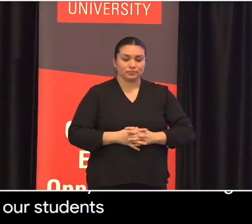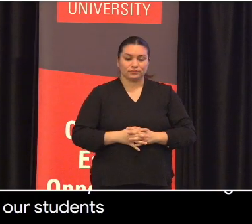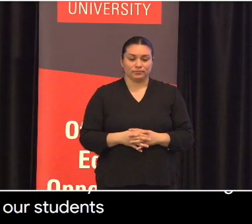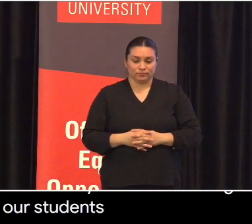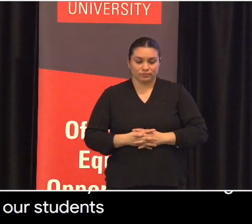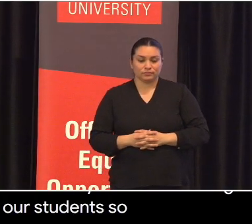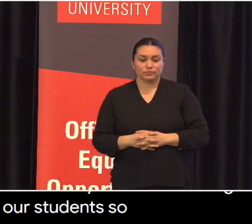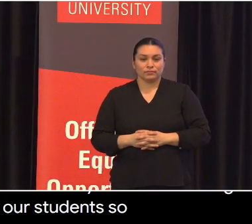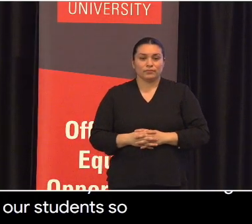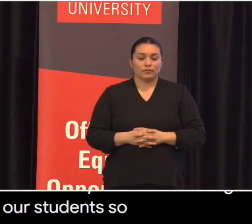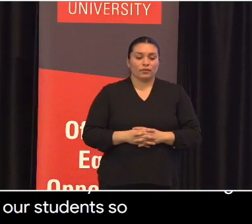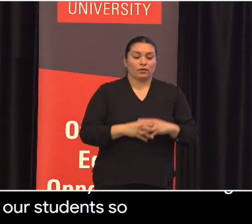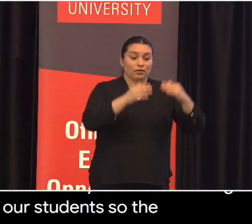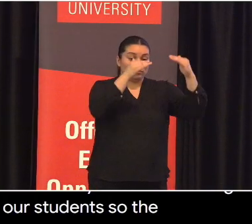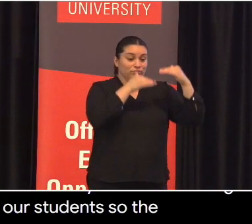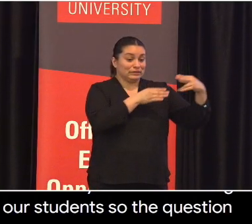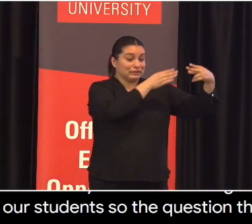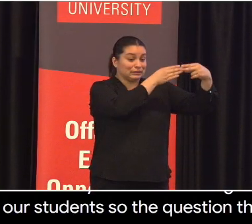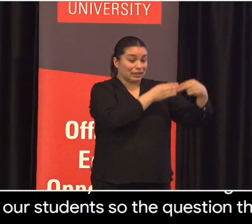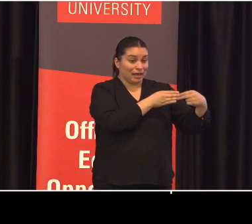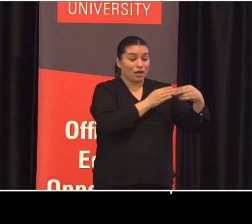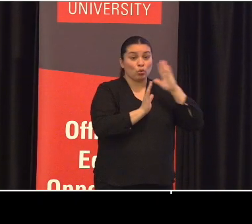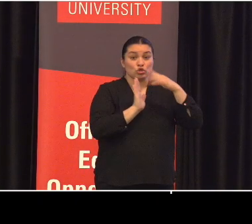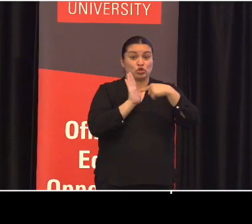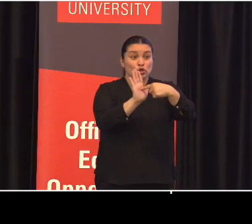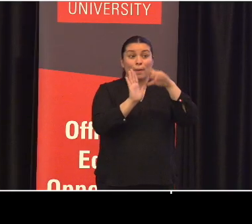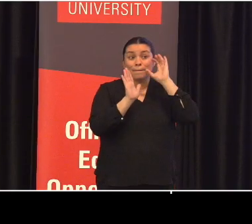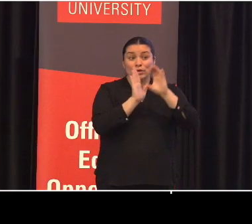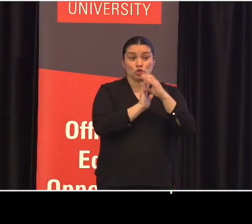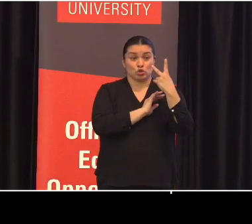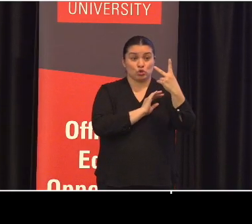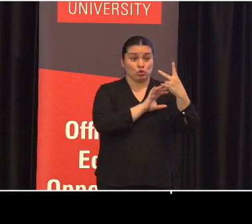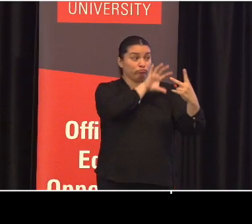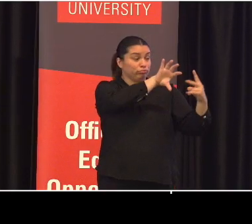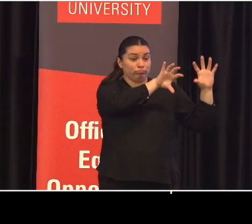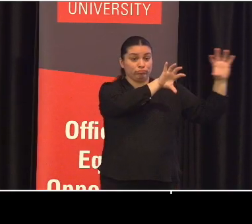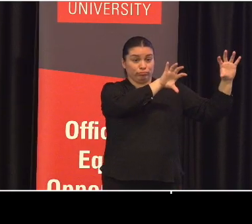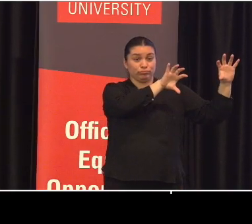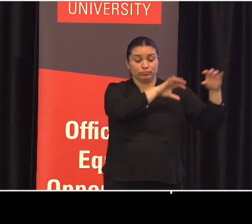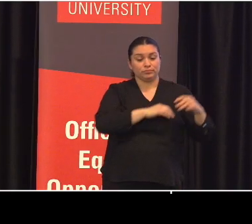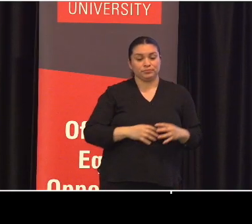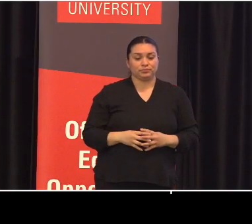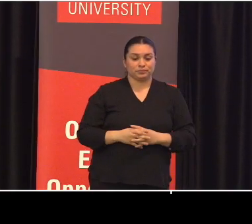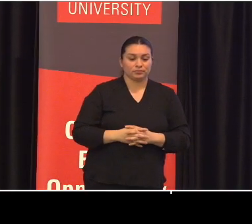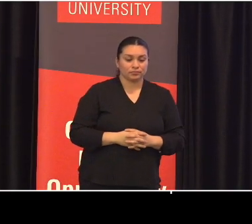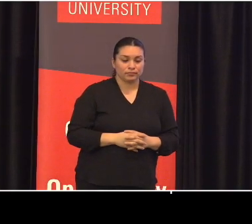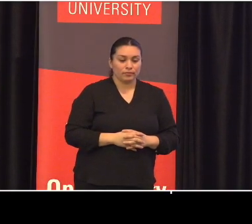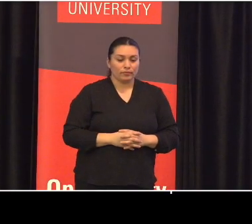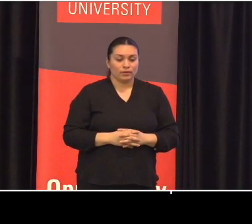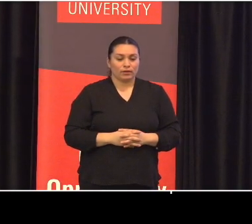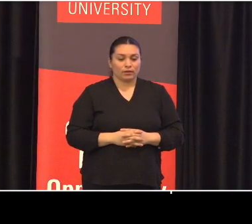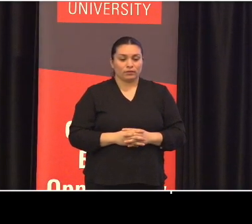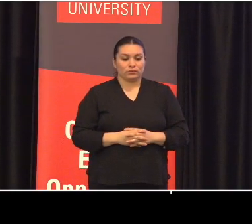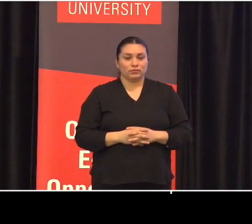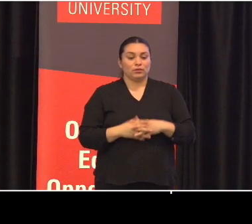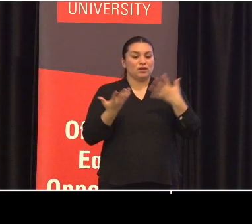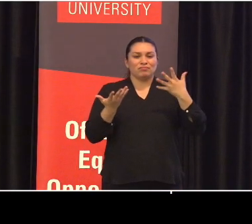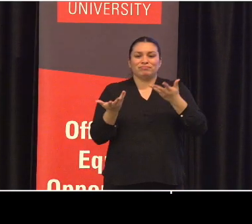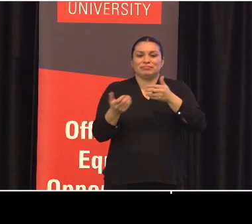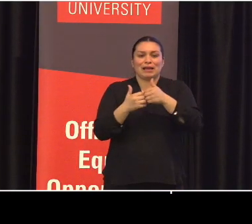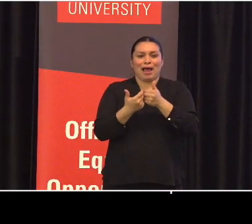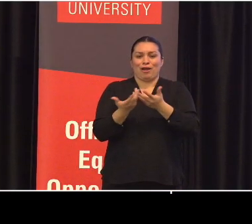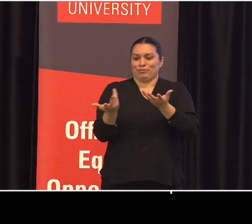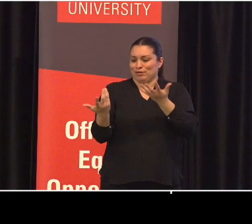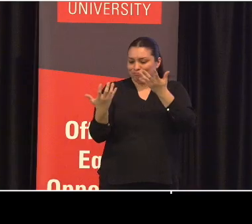students. So the question that we'd be asking our students is, which of the following options should we use to send